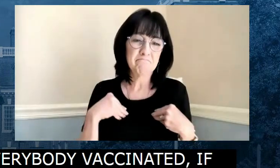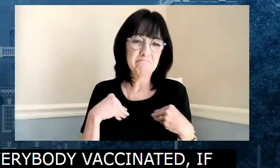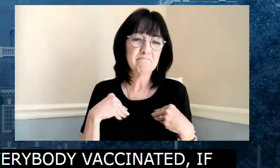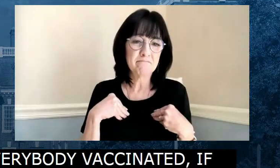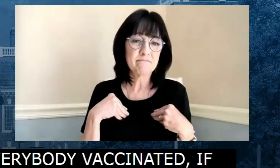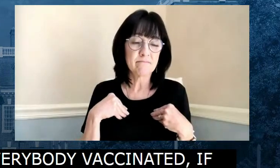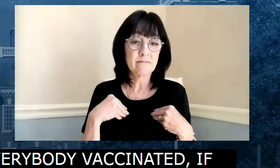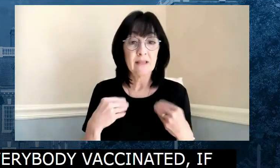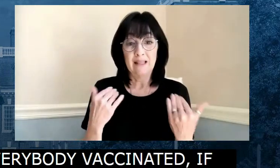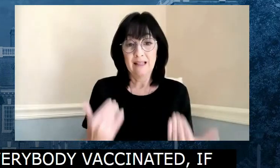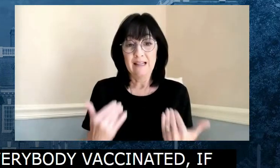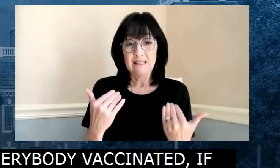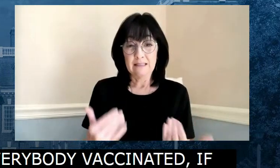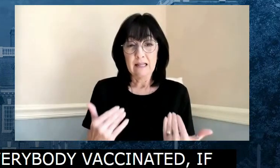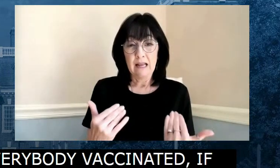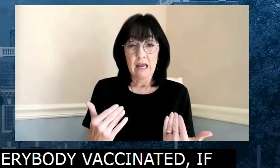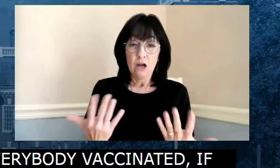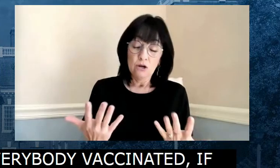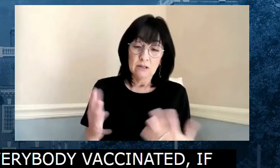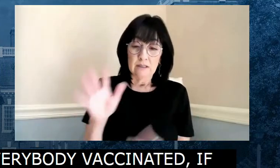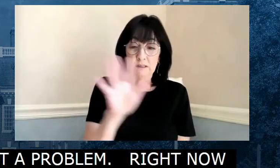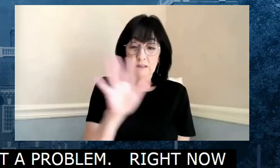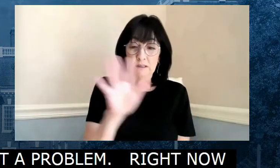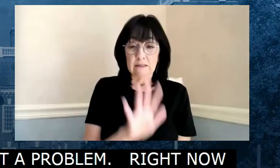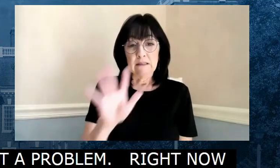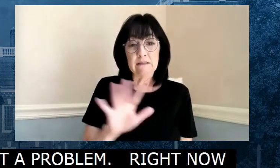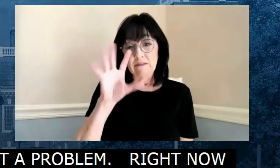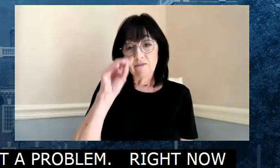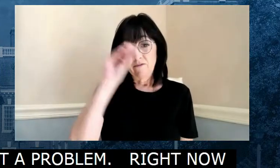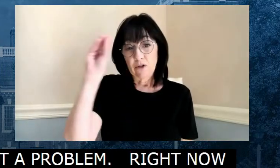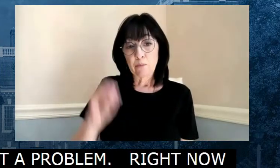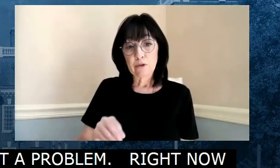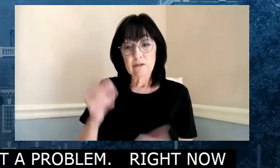are vaccinated roughly and about 50% who aren't vaccinated.